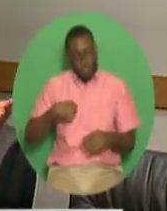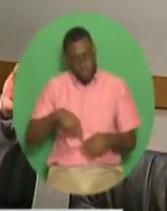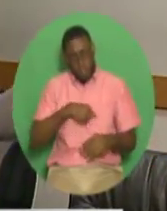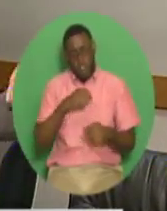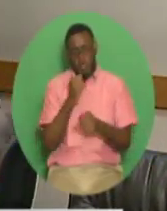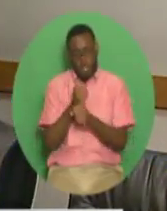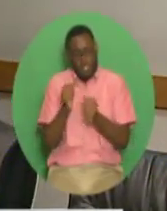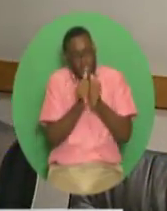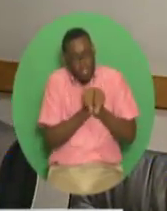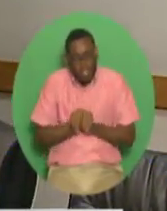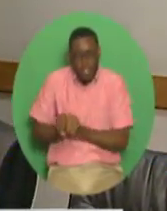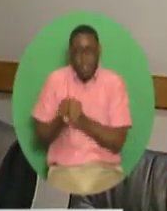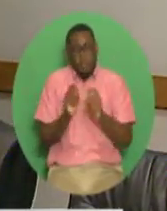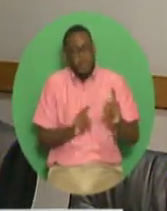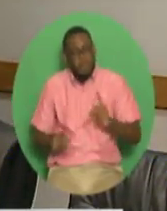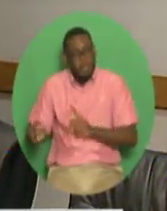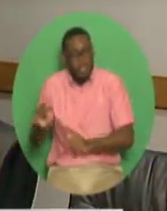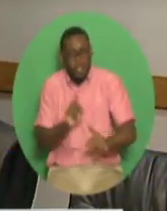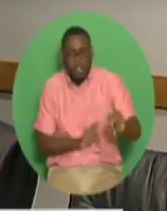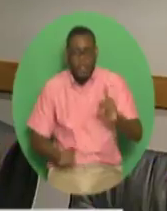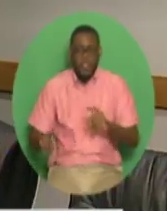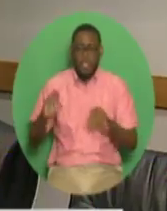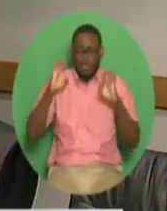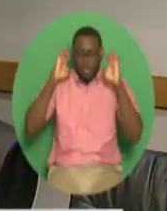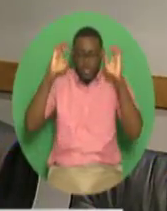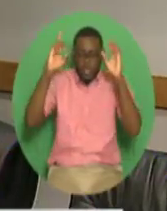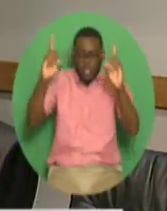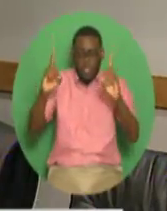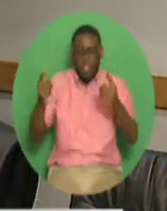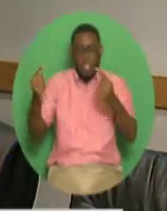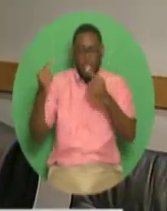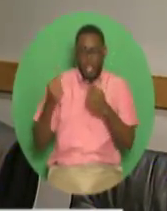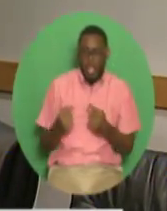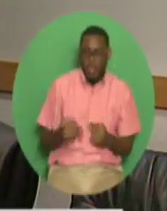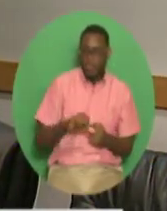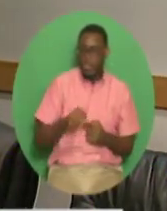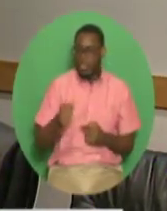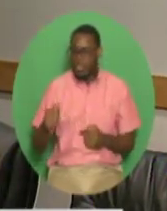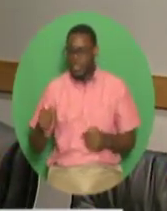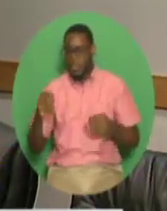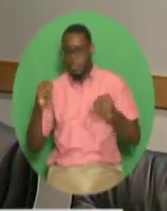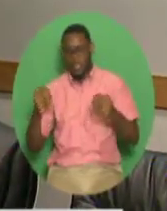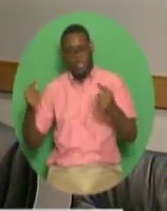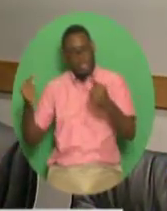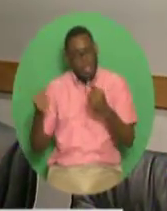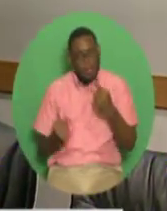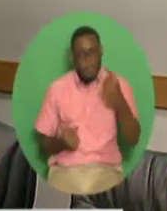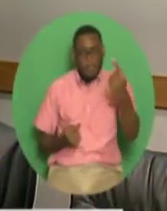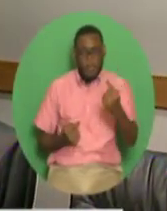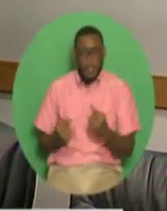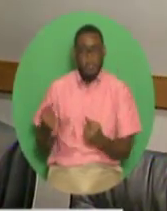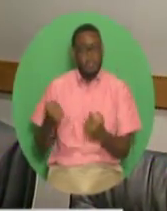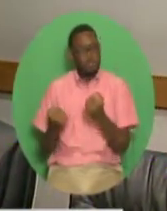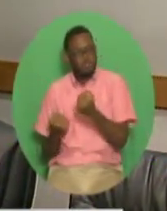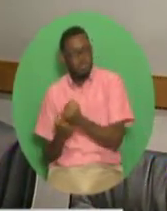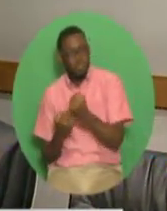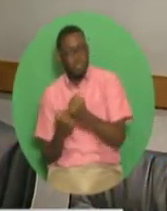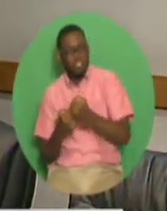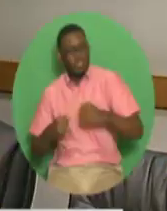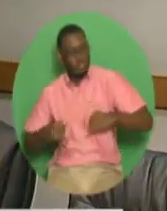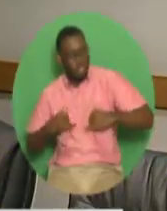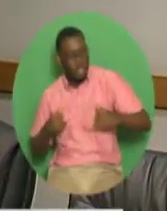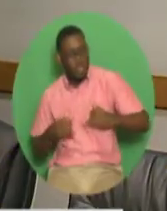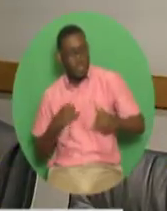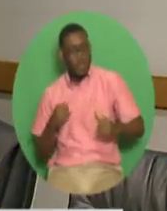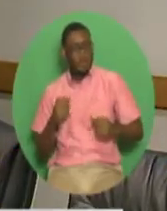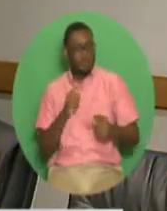there, and a number of others as well. We know that there's an issue with regards to rehabilitation at the prisons, and our